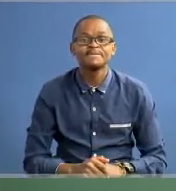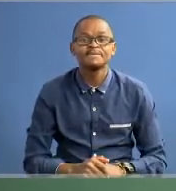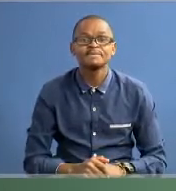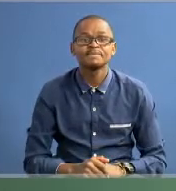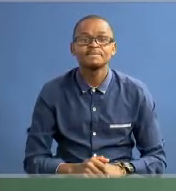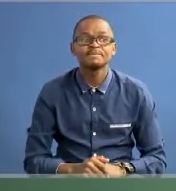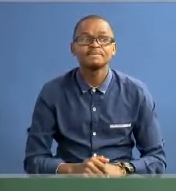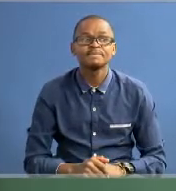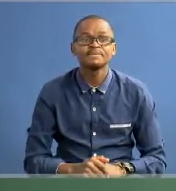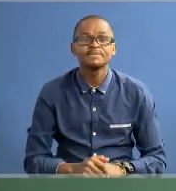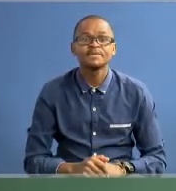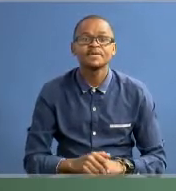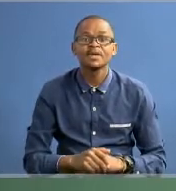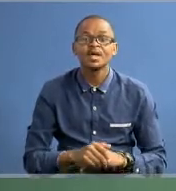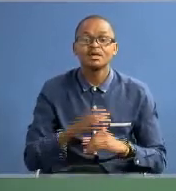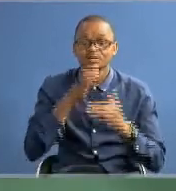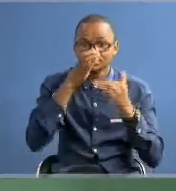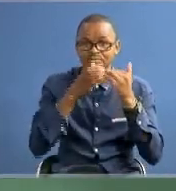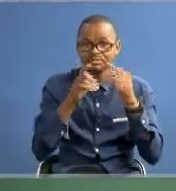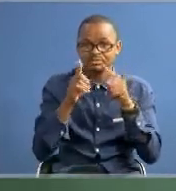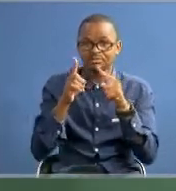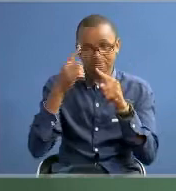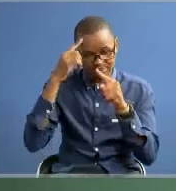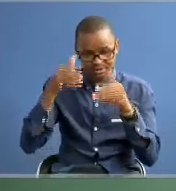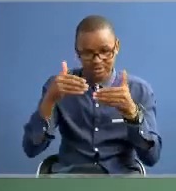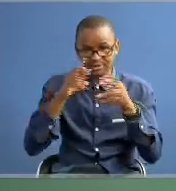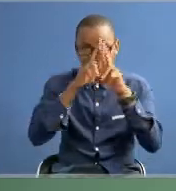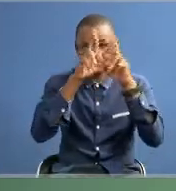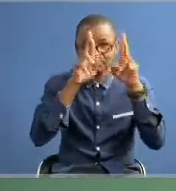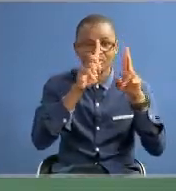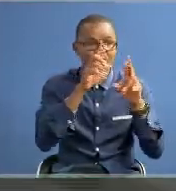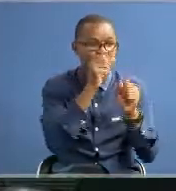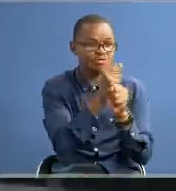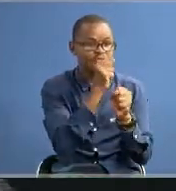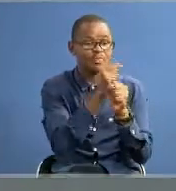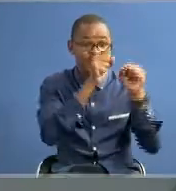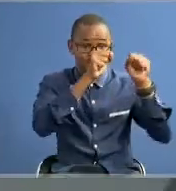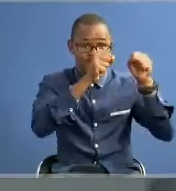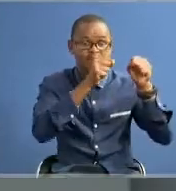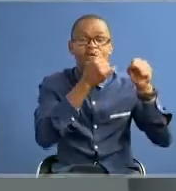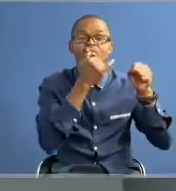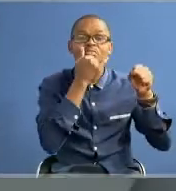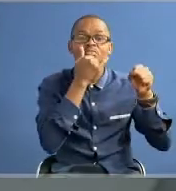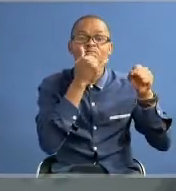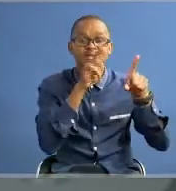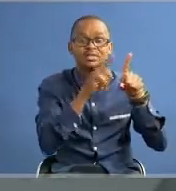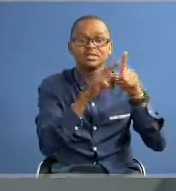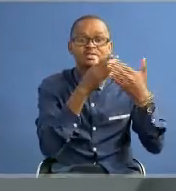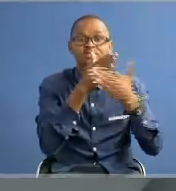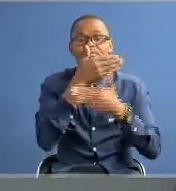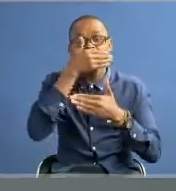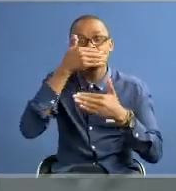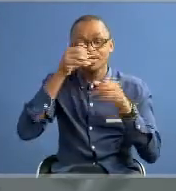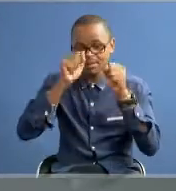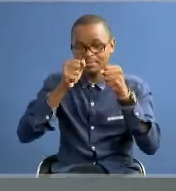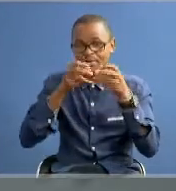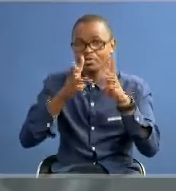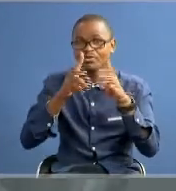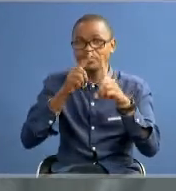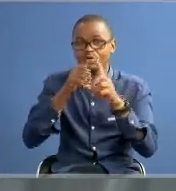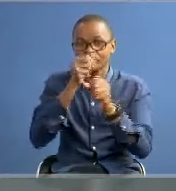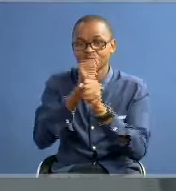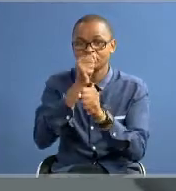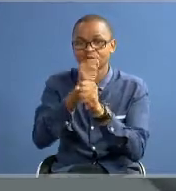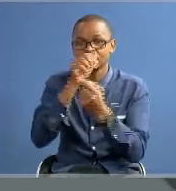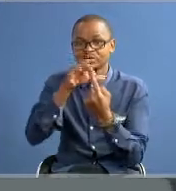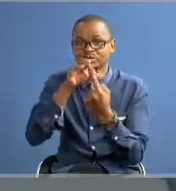not. Though not completely accurate, this simulation gives room for one to make all the possible mistakes and go through the best possible ways of conducting